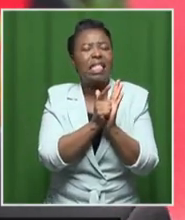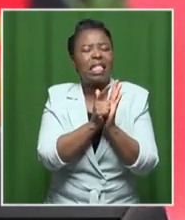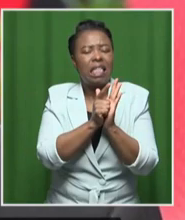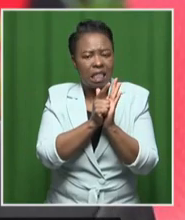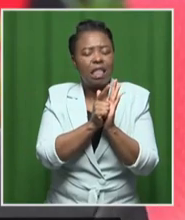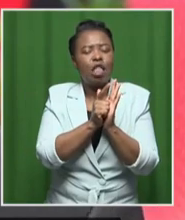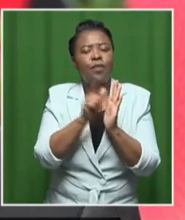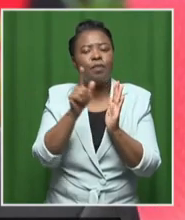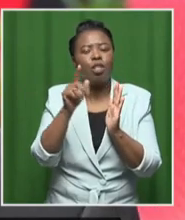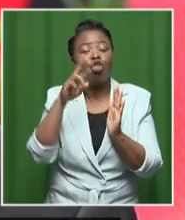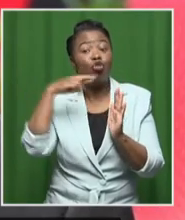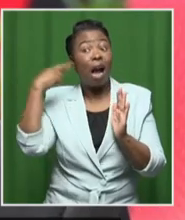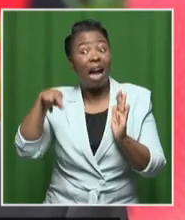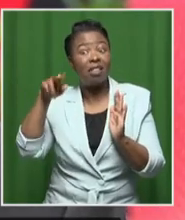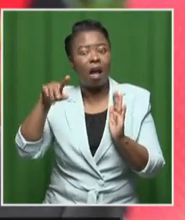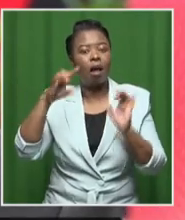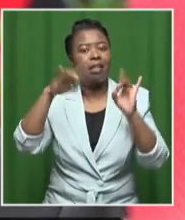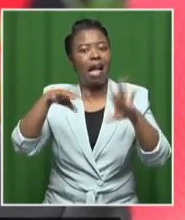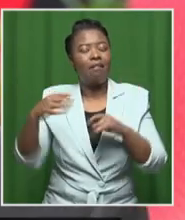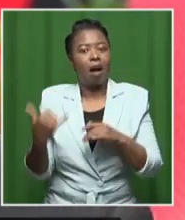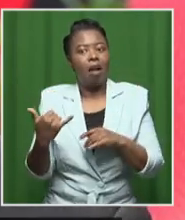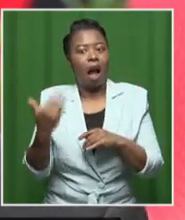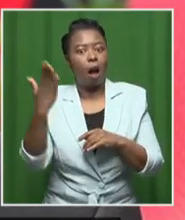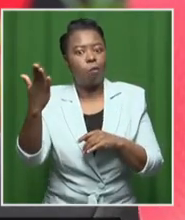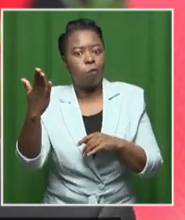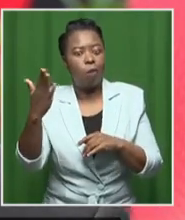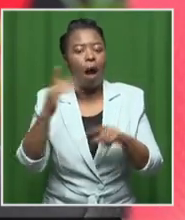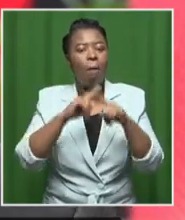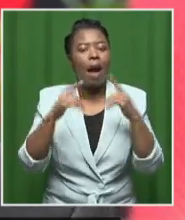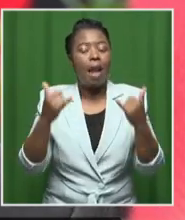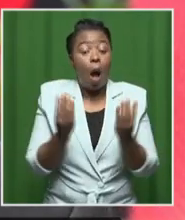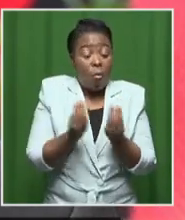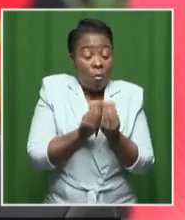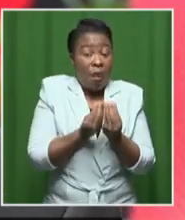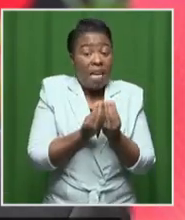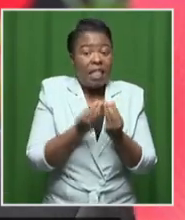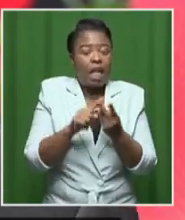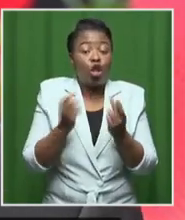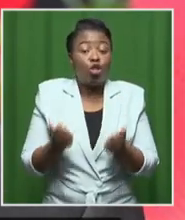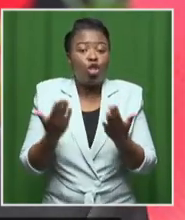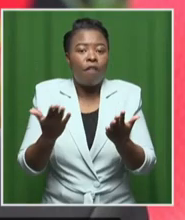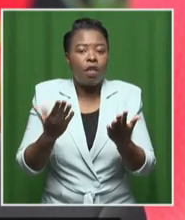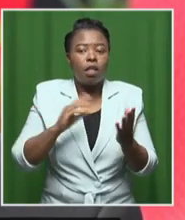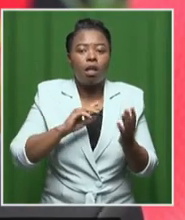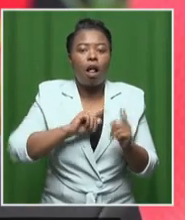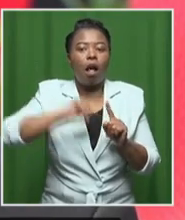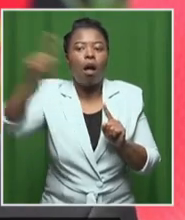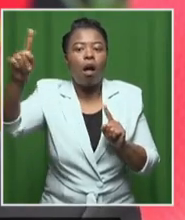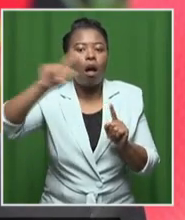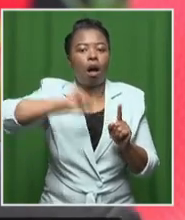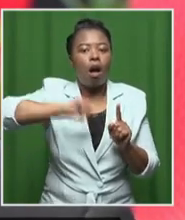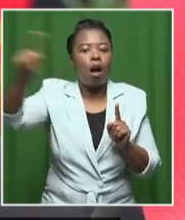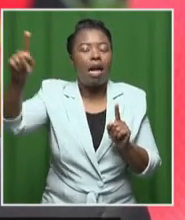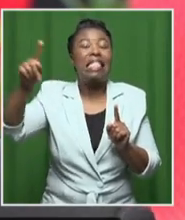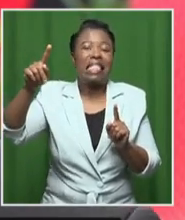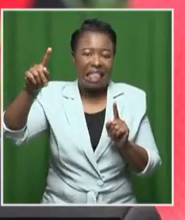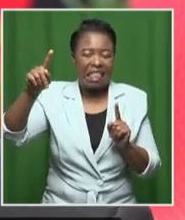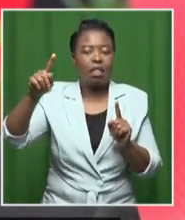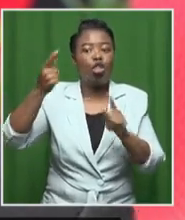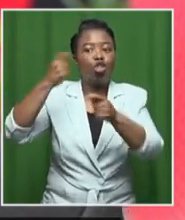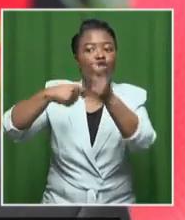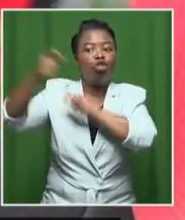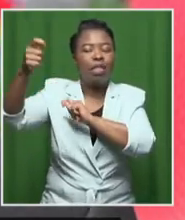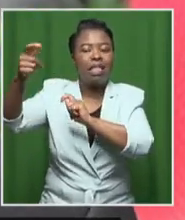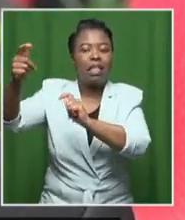posed with sanctions, they are the movement of goods and services across in terms of trade that